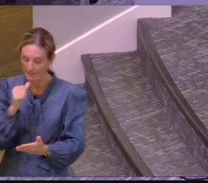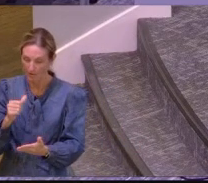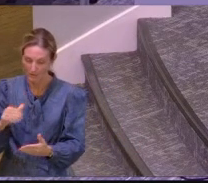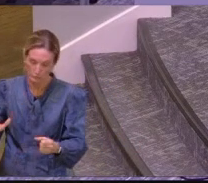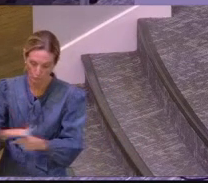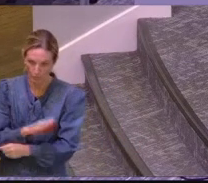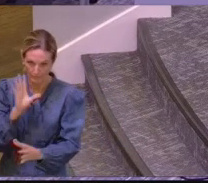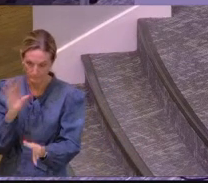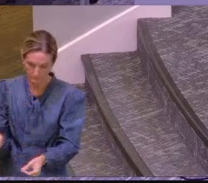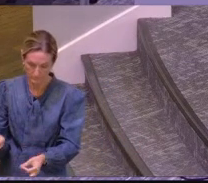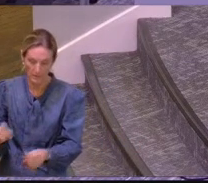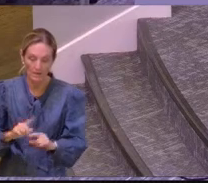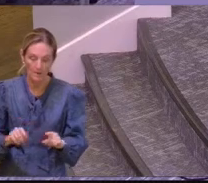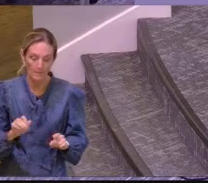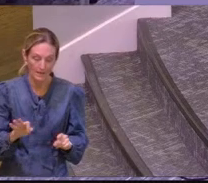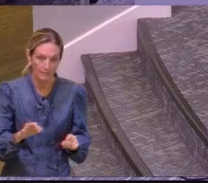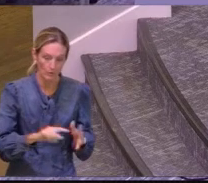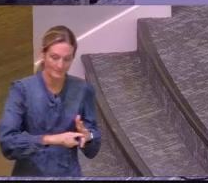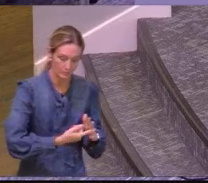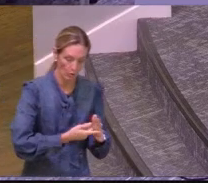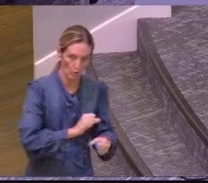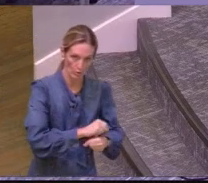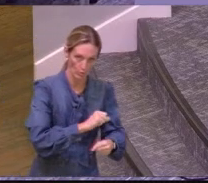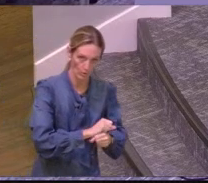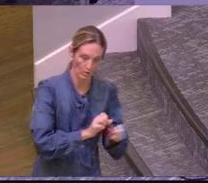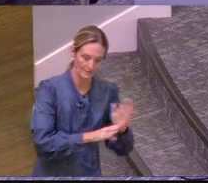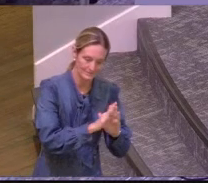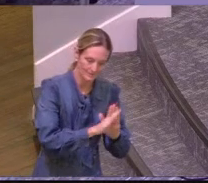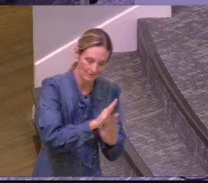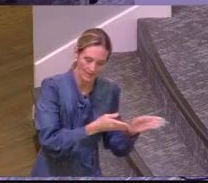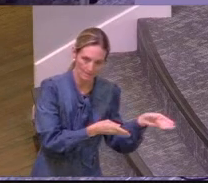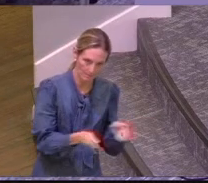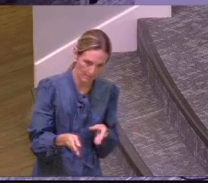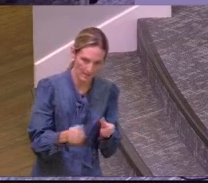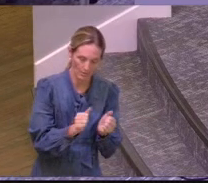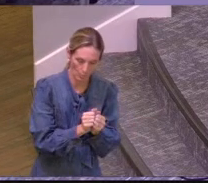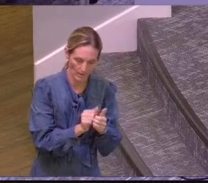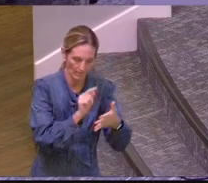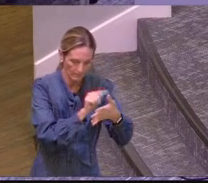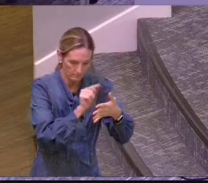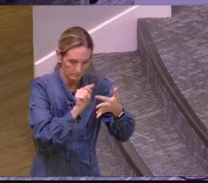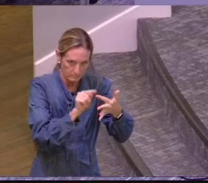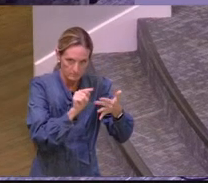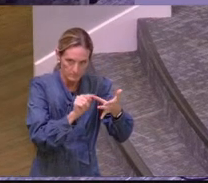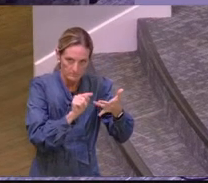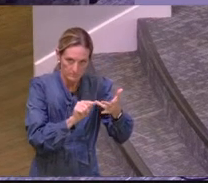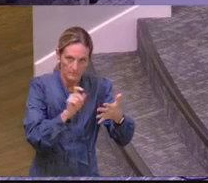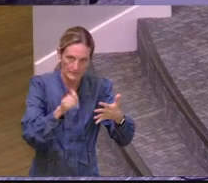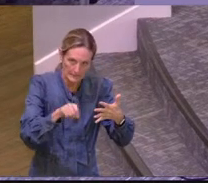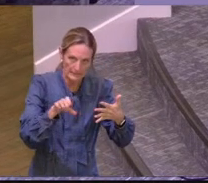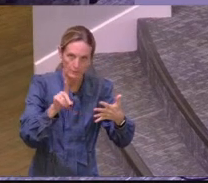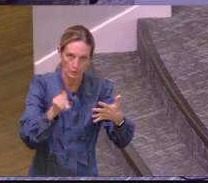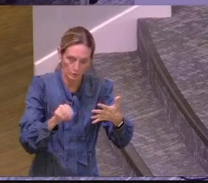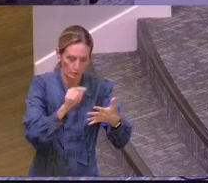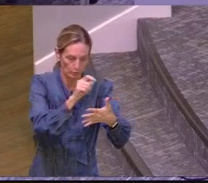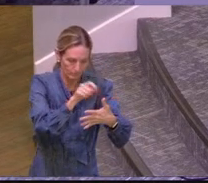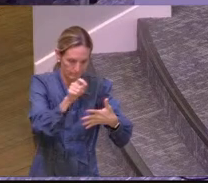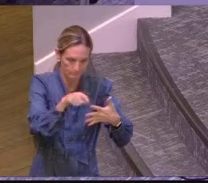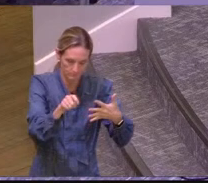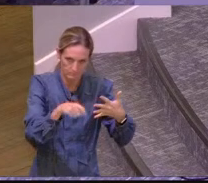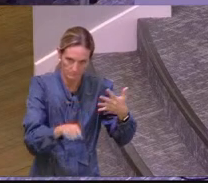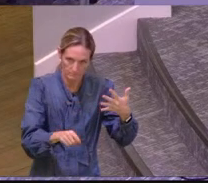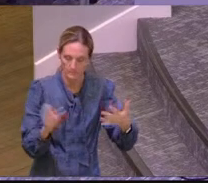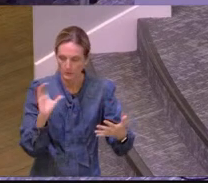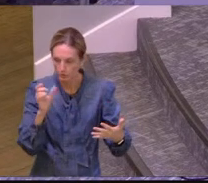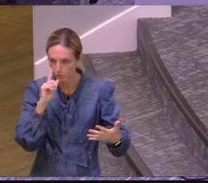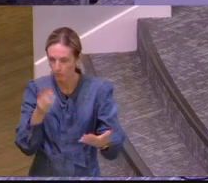if we've started that work and we're developing a plan with checkpoints and processes and where we're going and looking for funding sources, we